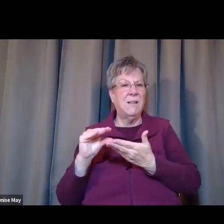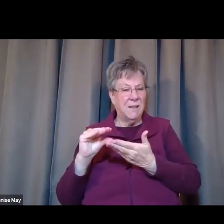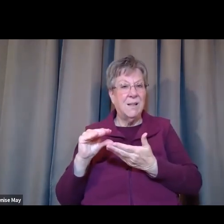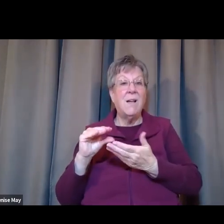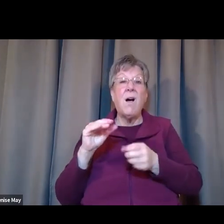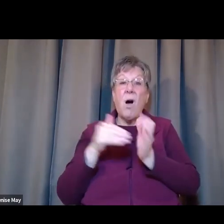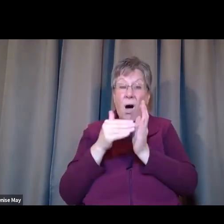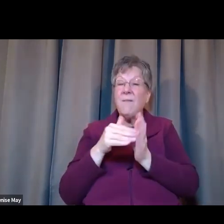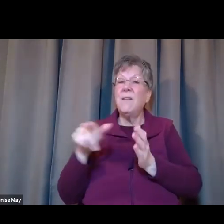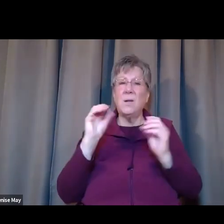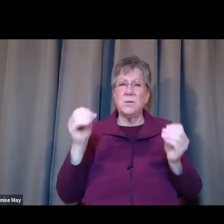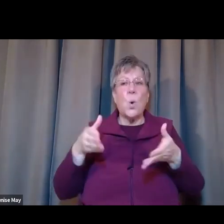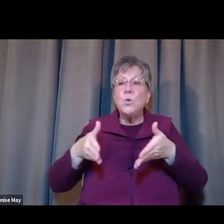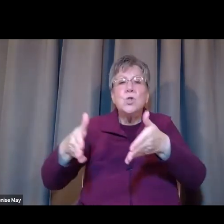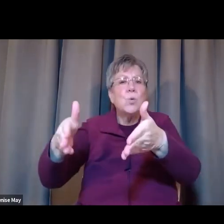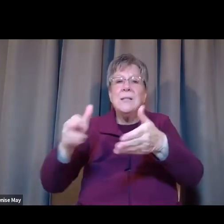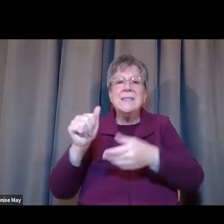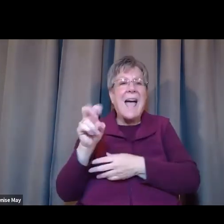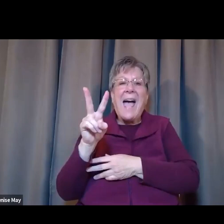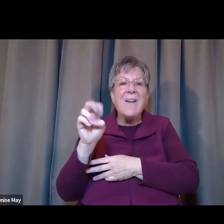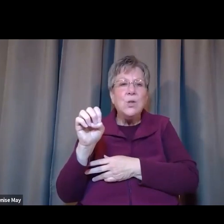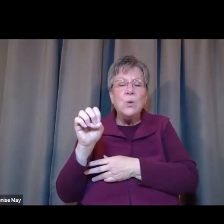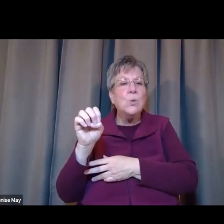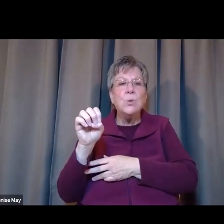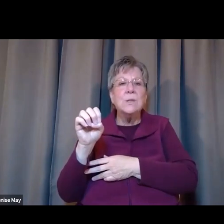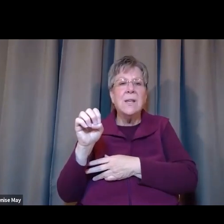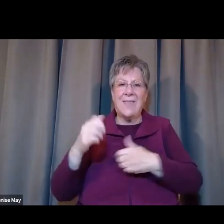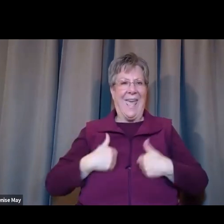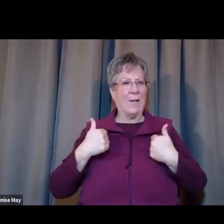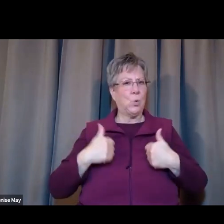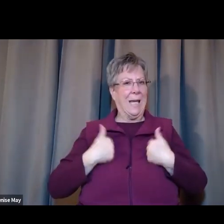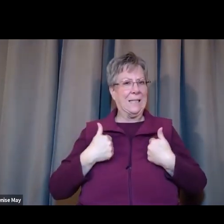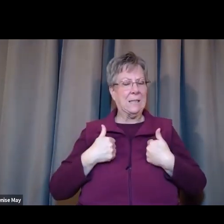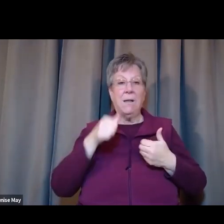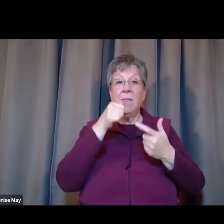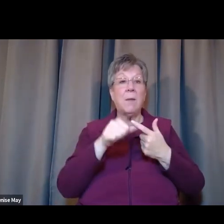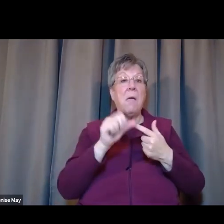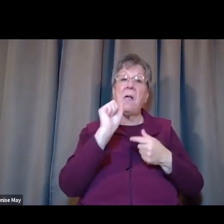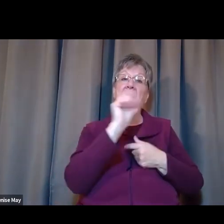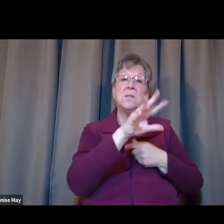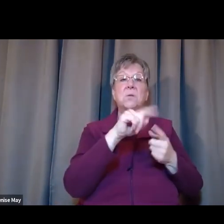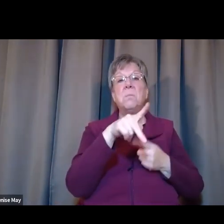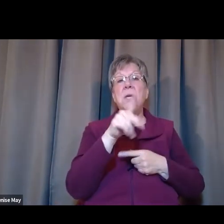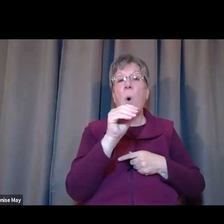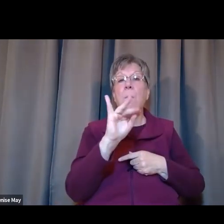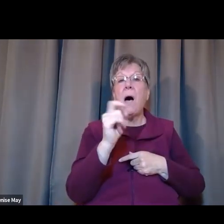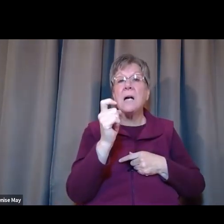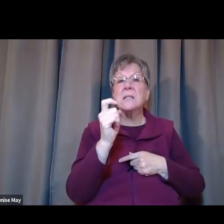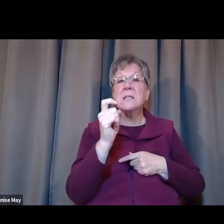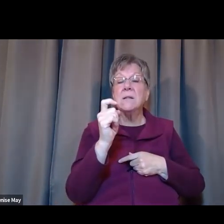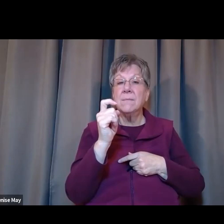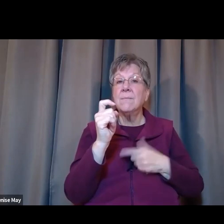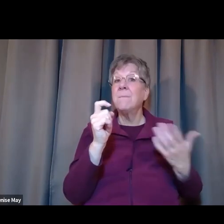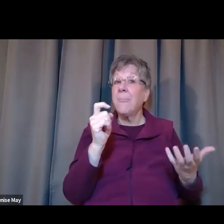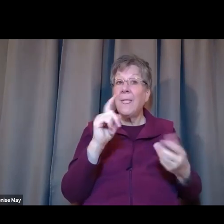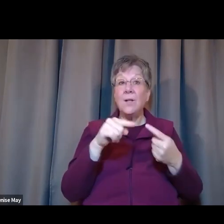communities, there aren't streets and avenues and the usual kinds of residential addresses. The mail is delivered to post office boxes. And so